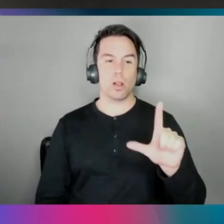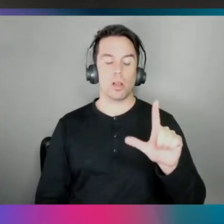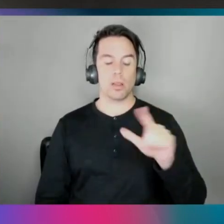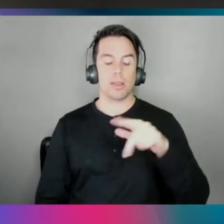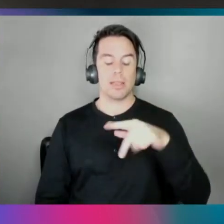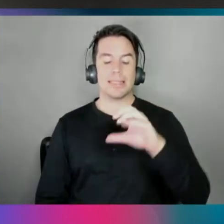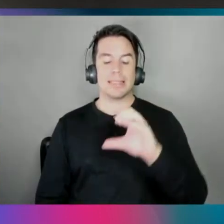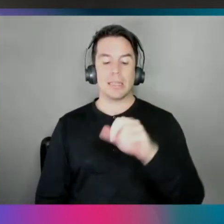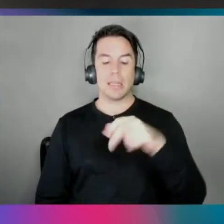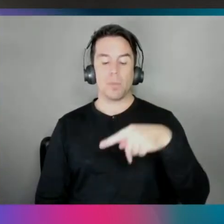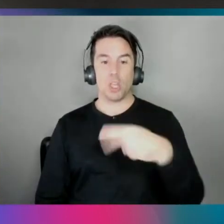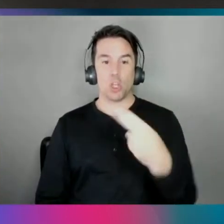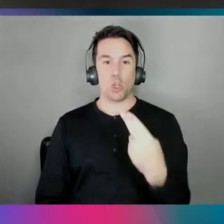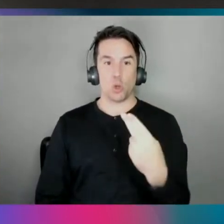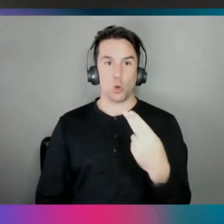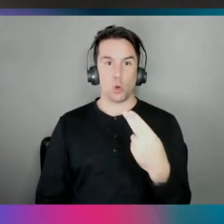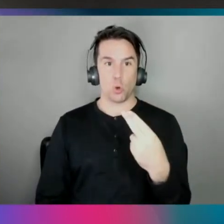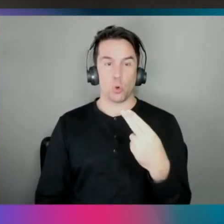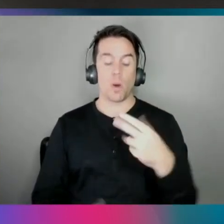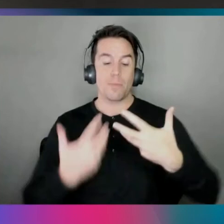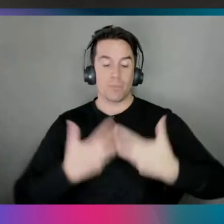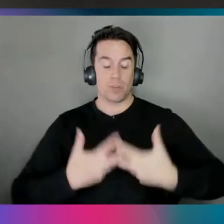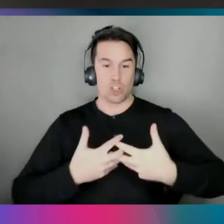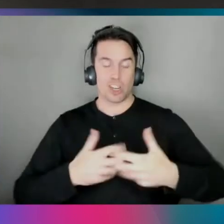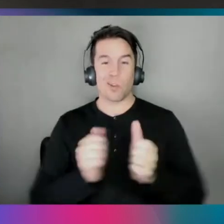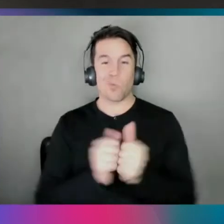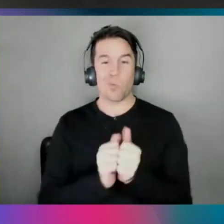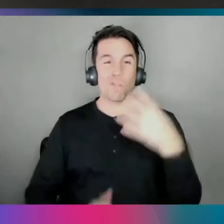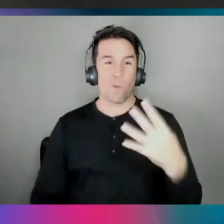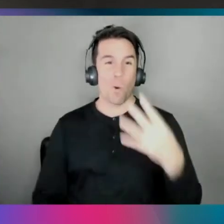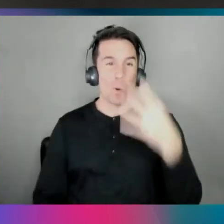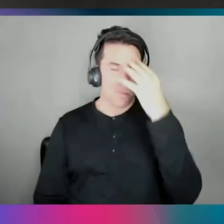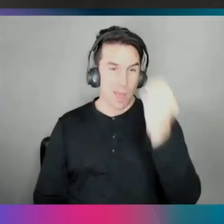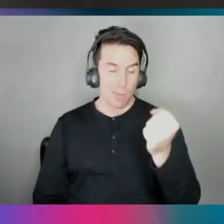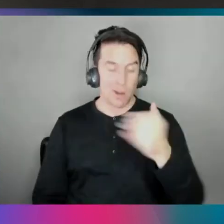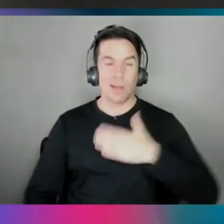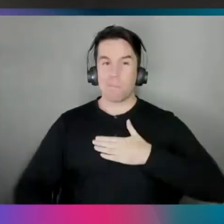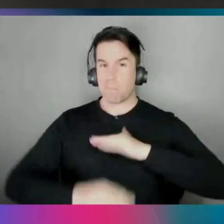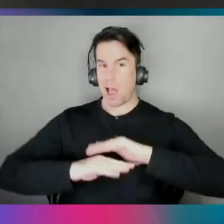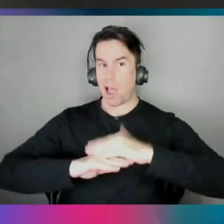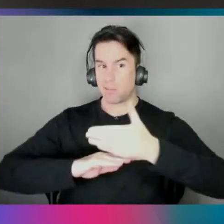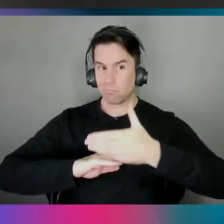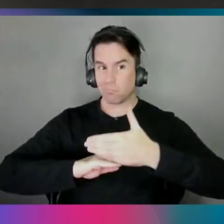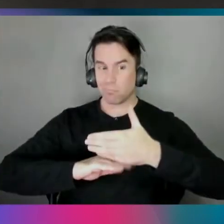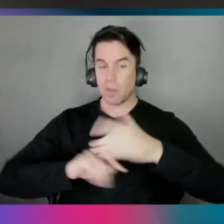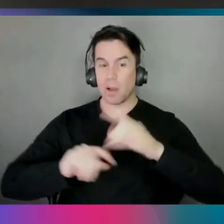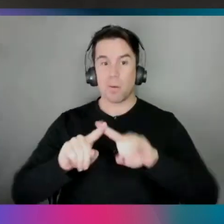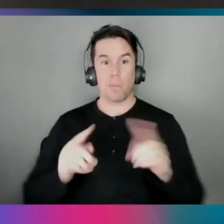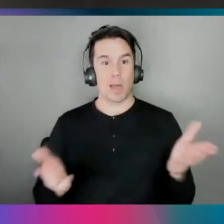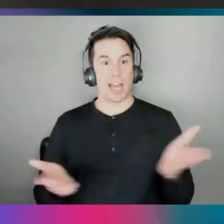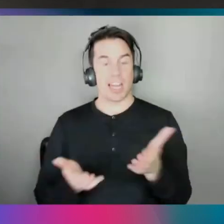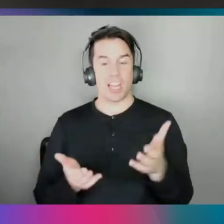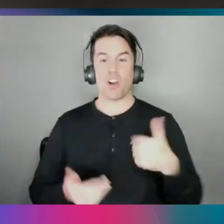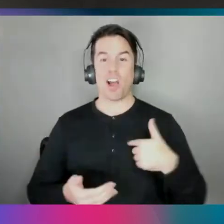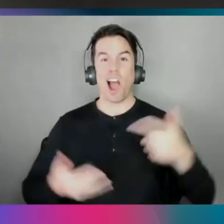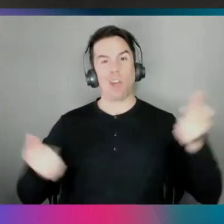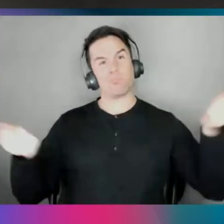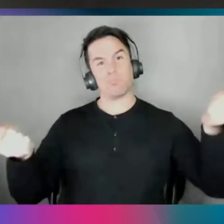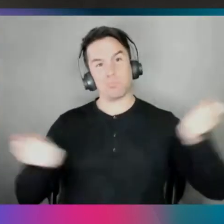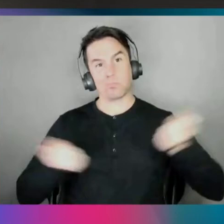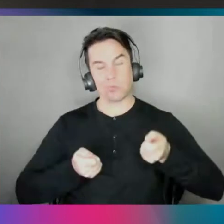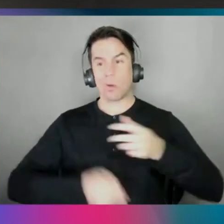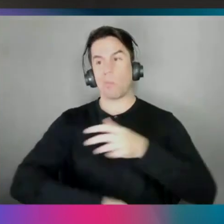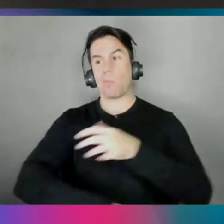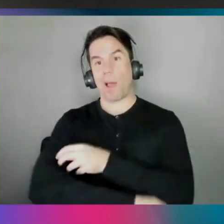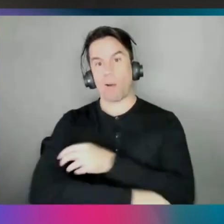notebook is currently running as, right? But here, I'm going to be able to pull up the big guns and pull in a C5 to do this training. Why